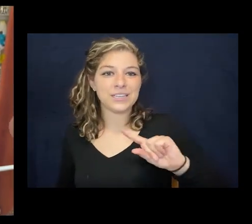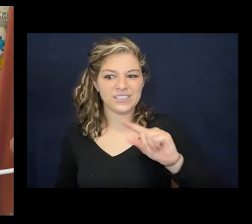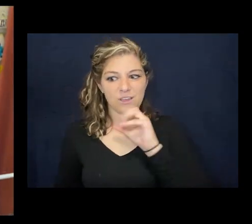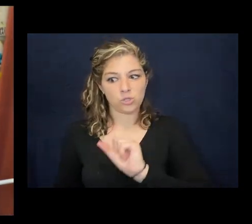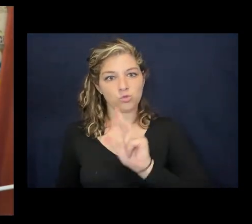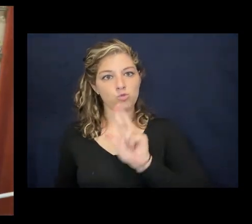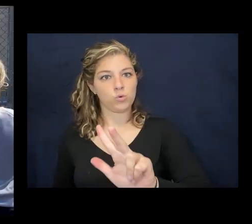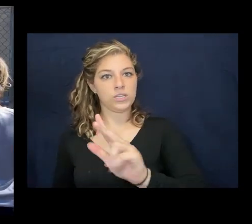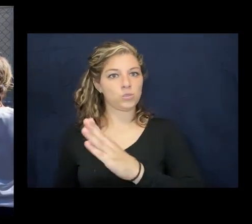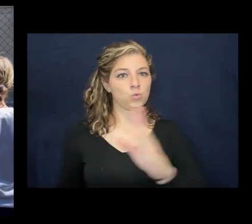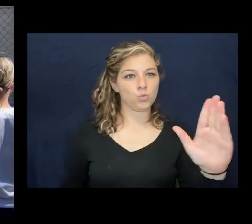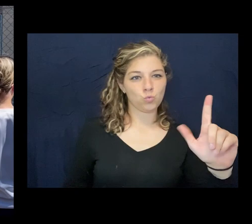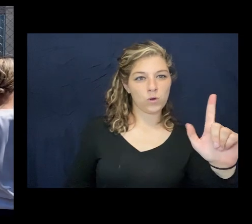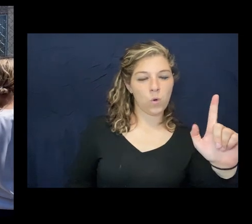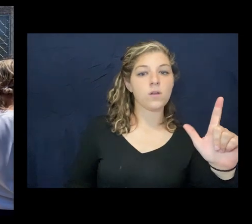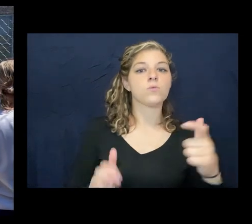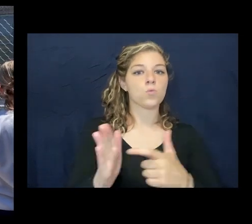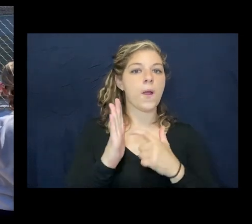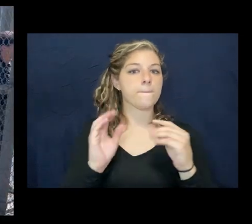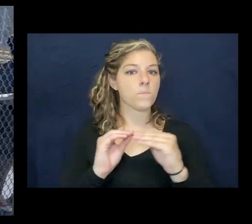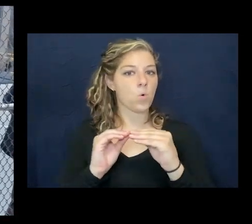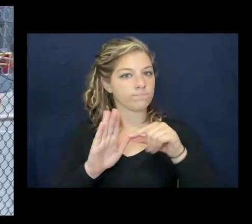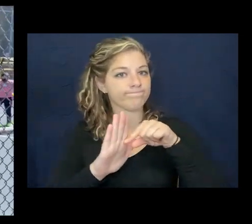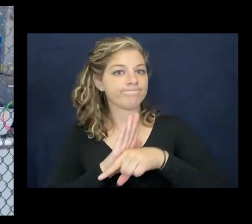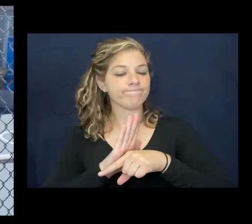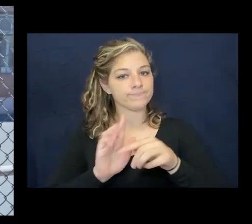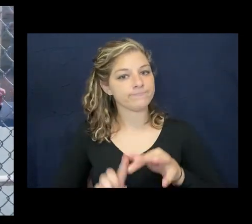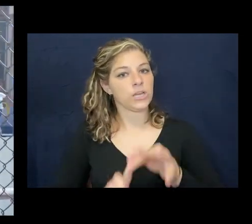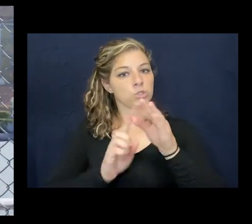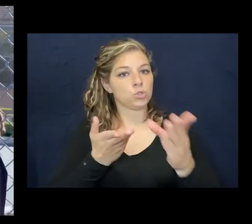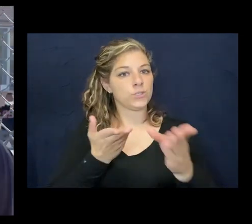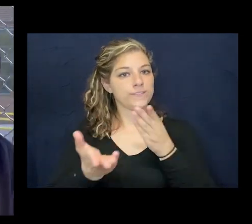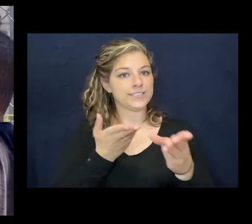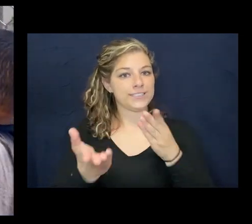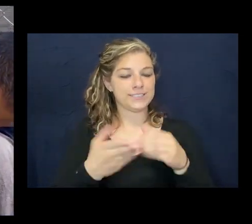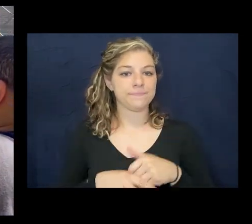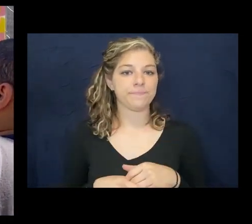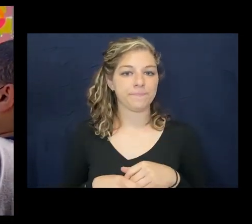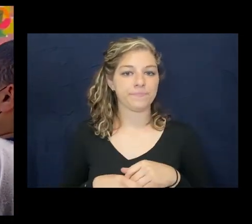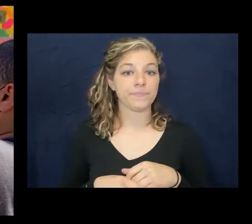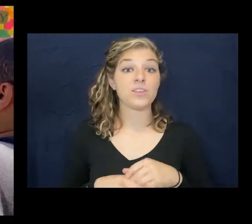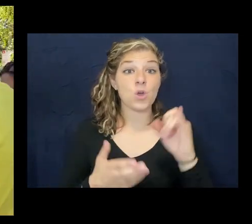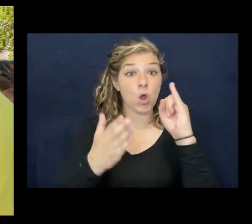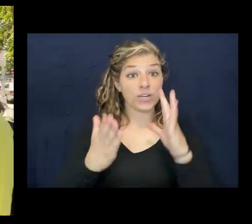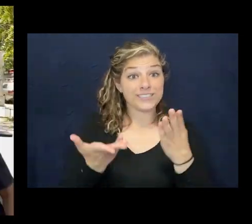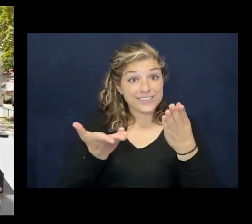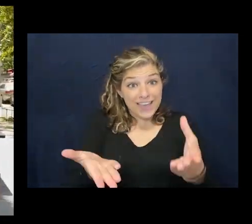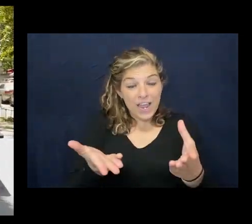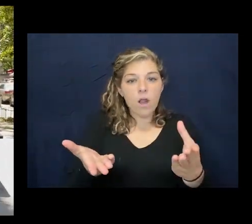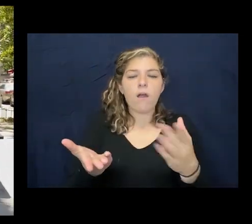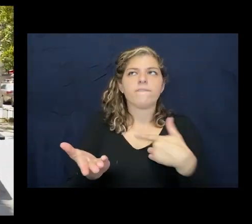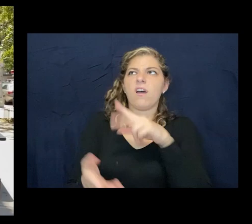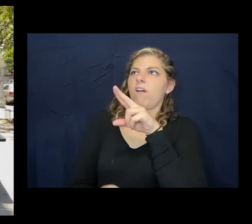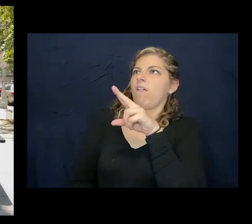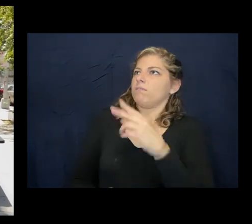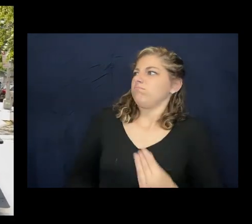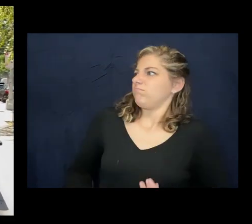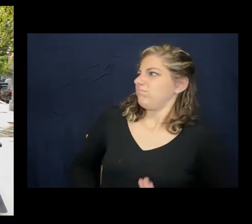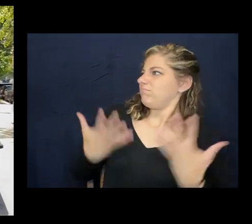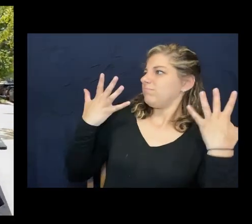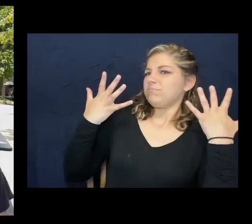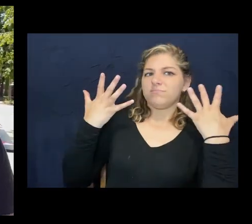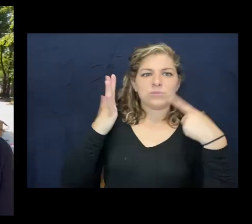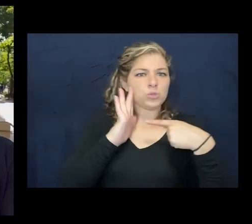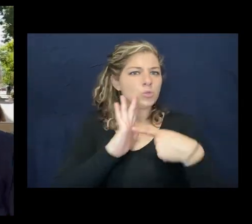disabilities ages 3 to 21 who require more intensive specialized services. The artists there were encouraged to share